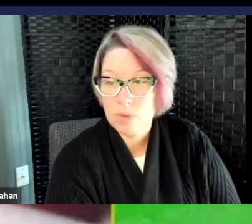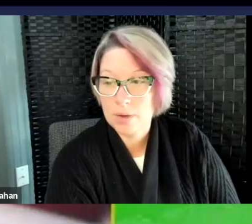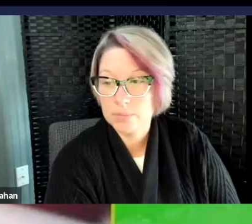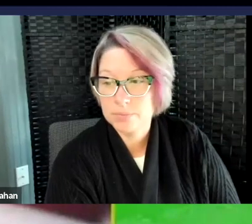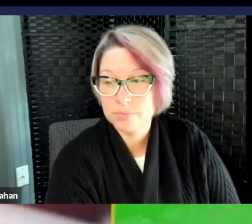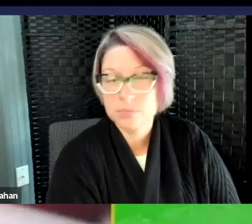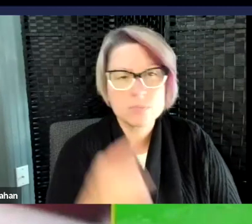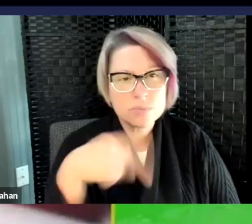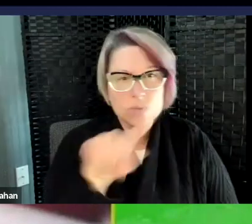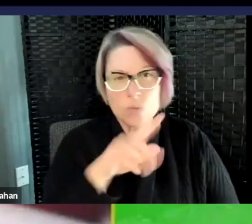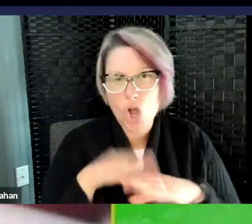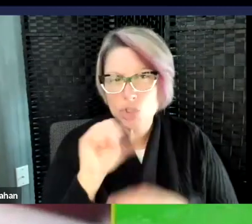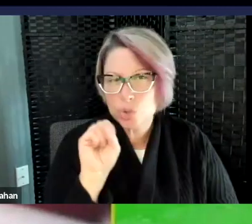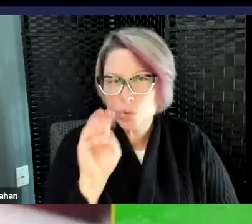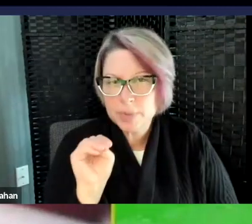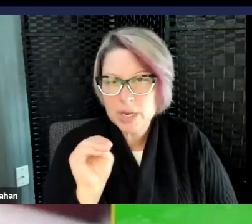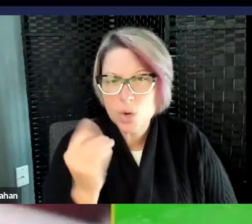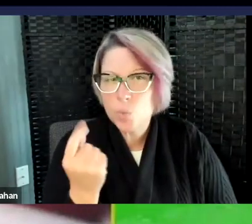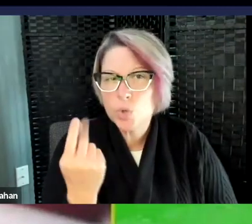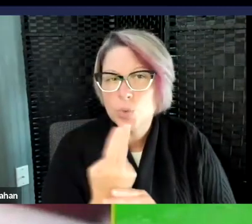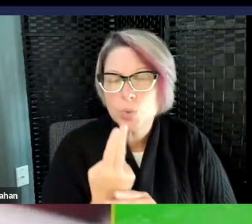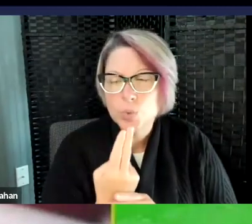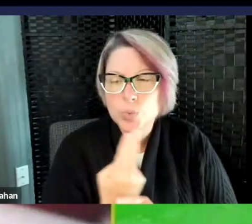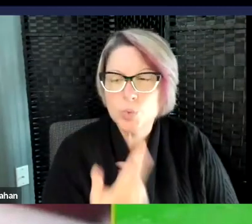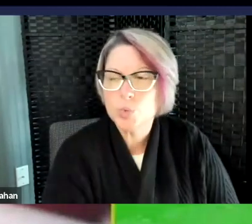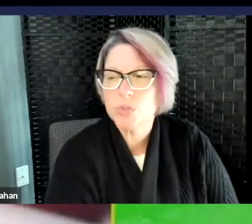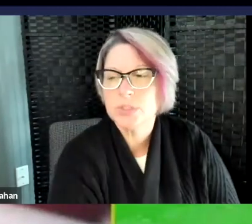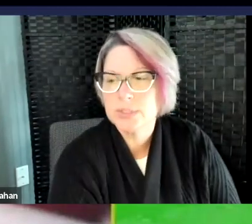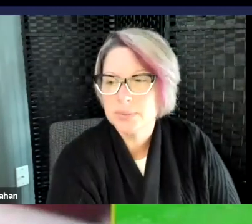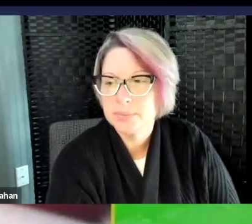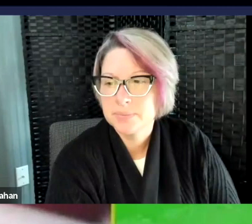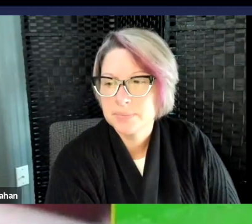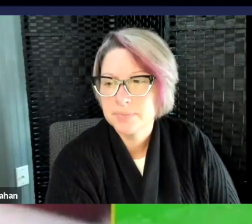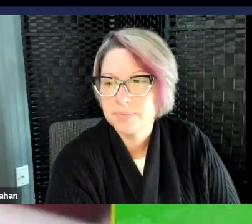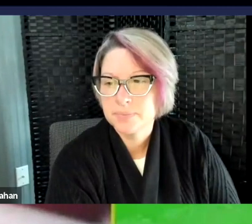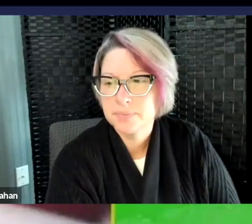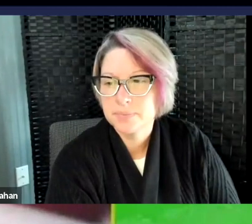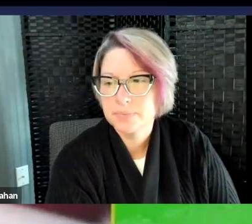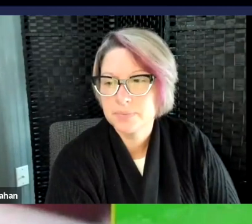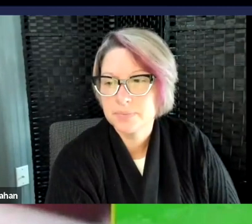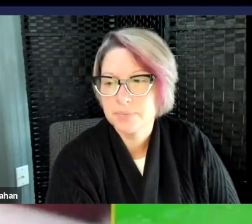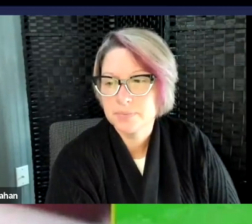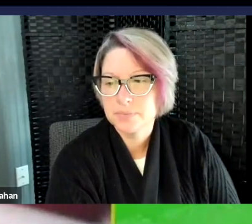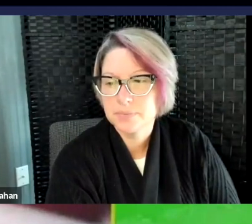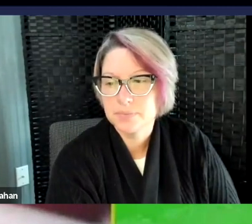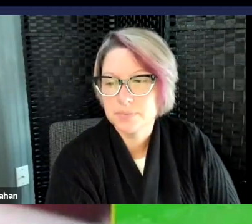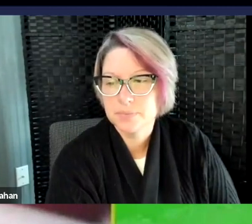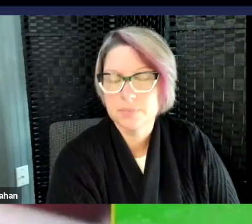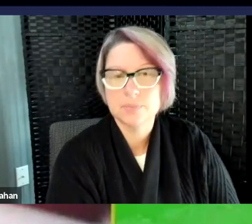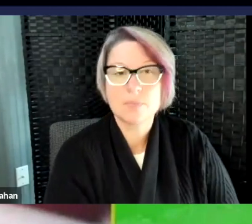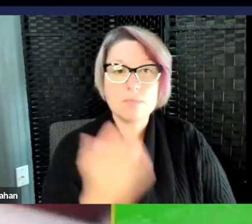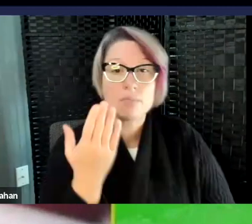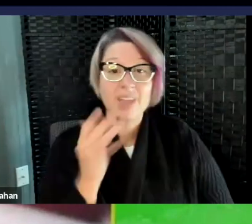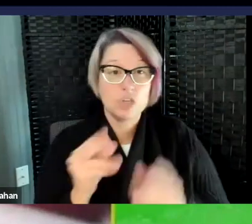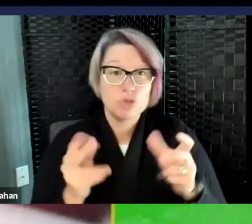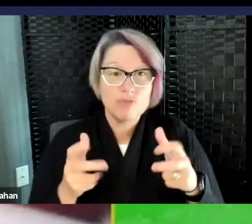media? Let me know. What do you guys use if you're on social media? And this could be, like I said, it could be even like if you do video game chats,